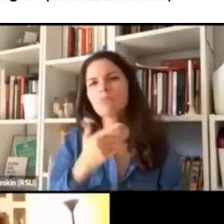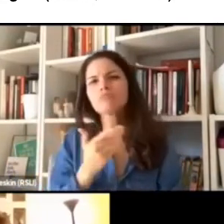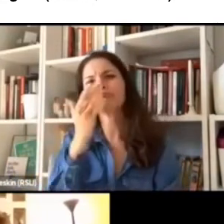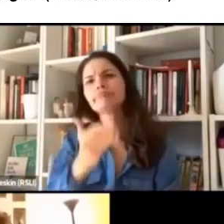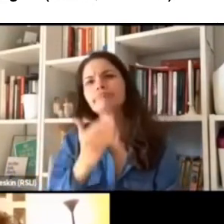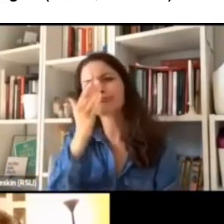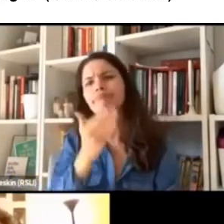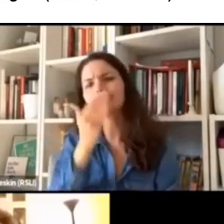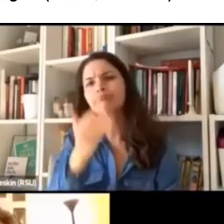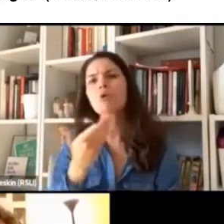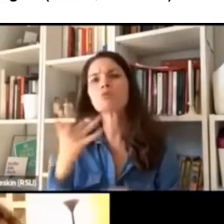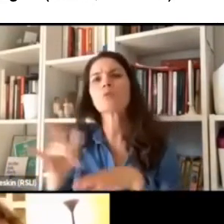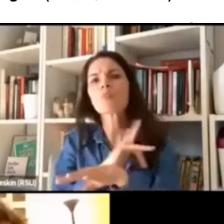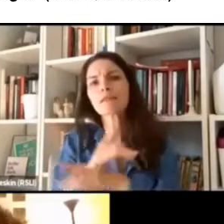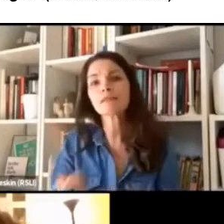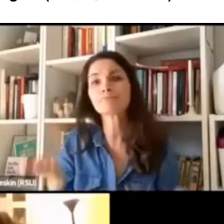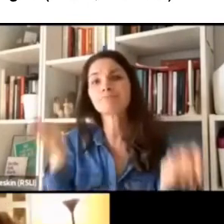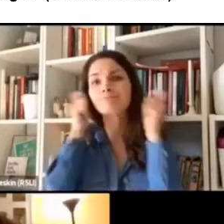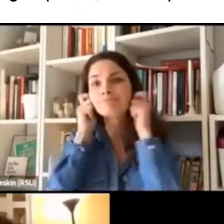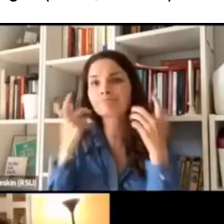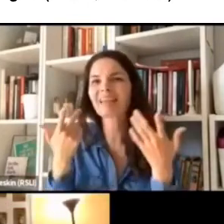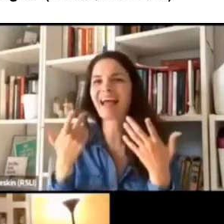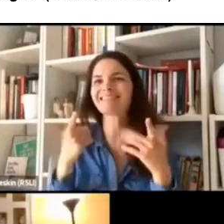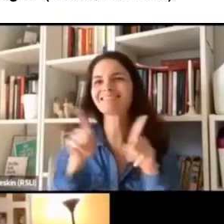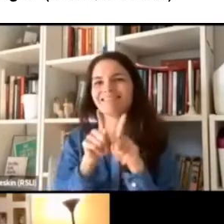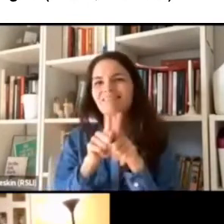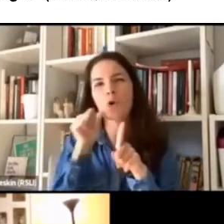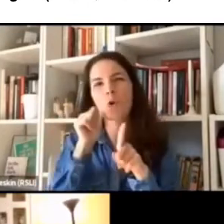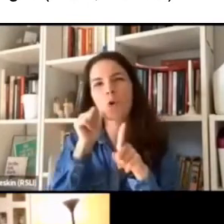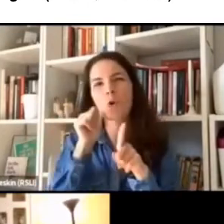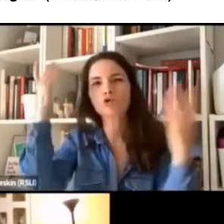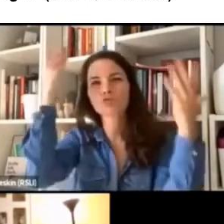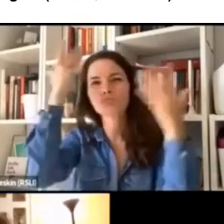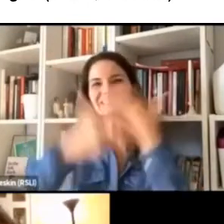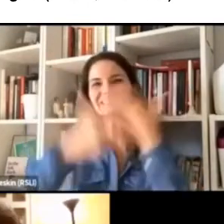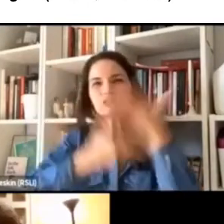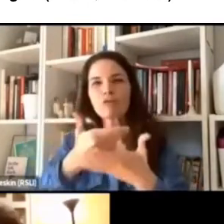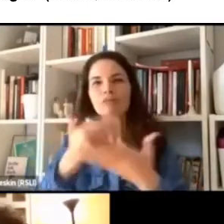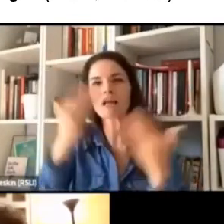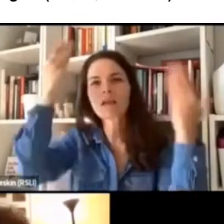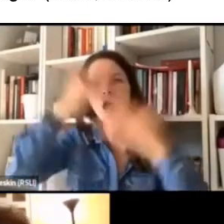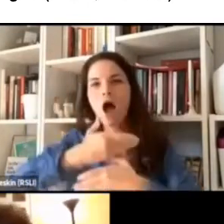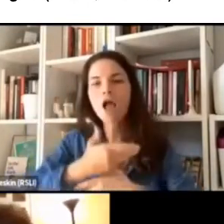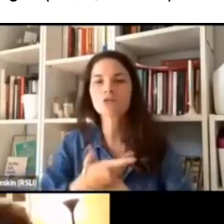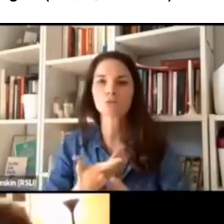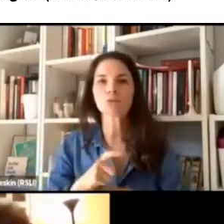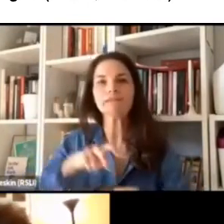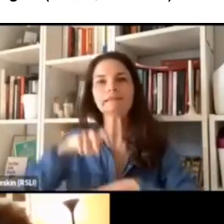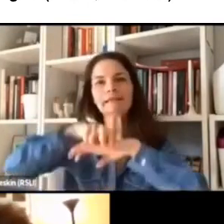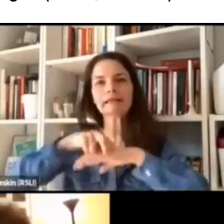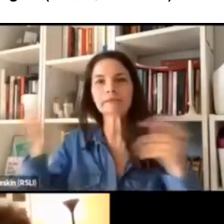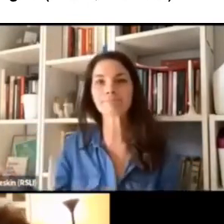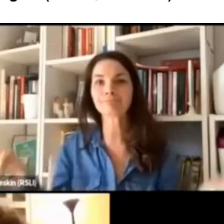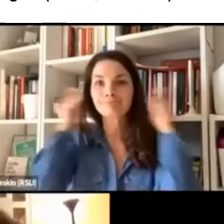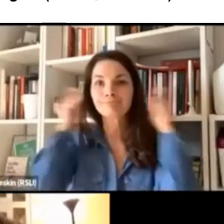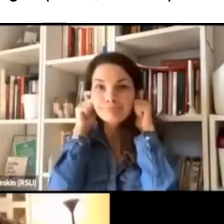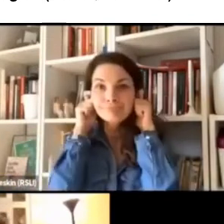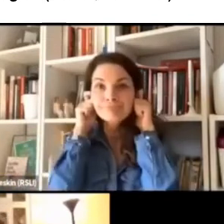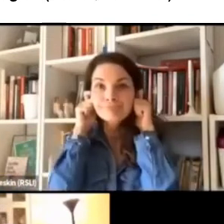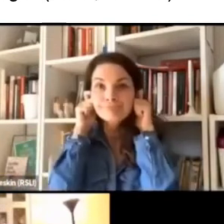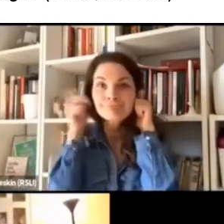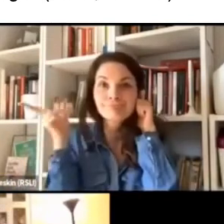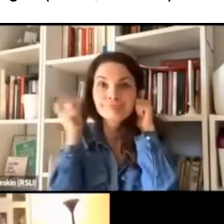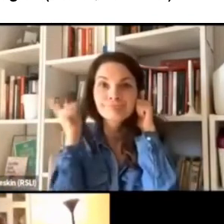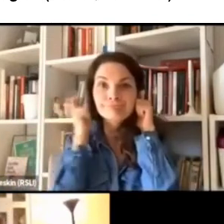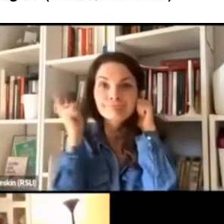have audio description night, and you would sort of sit and you would have your little headset on and listen to the audio description through